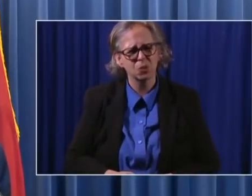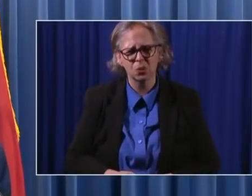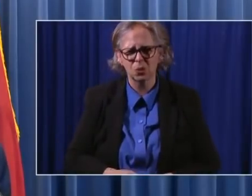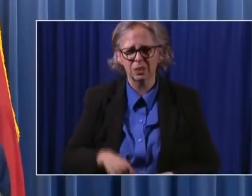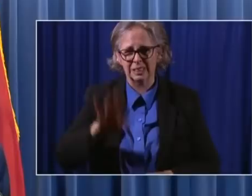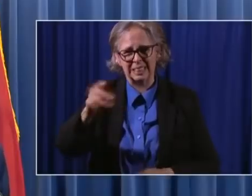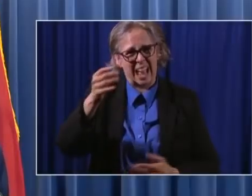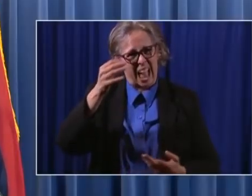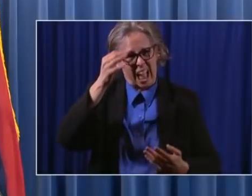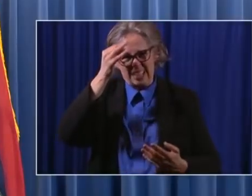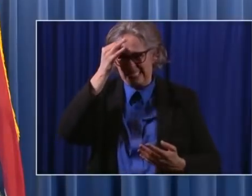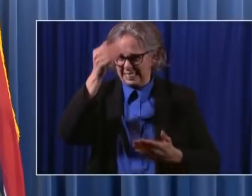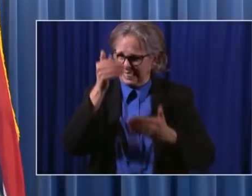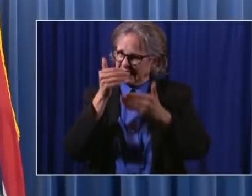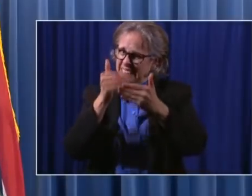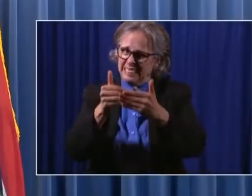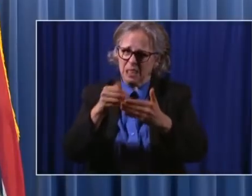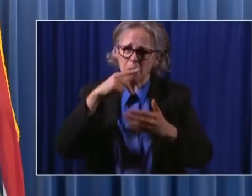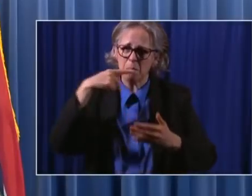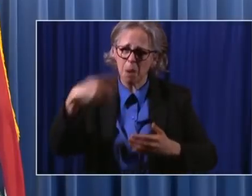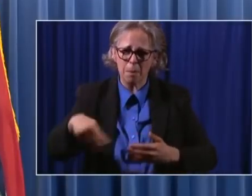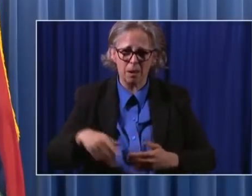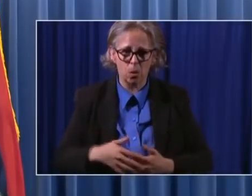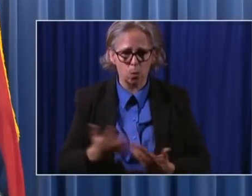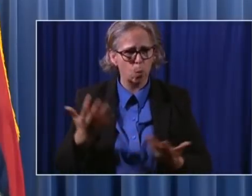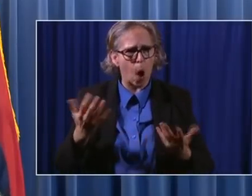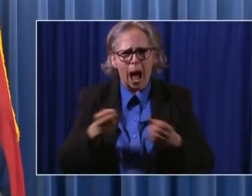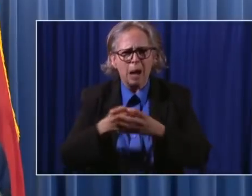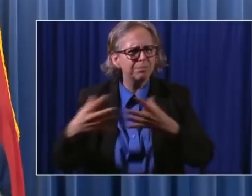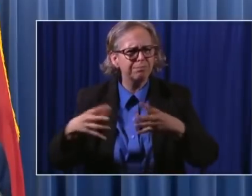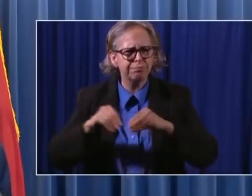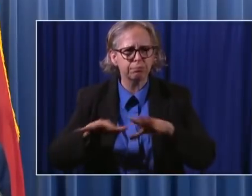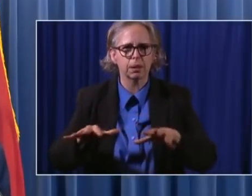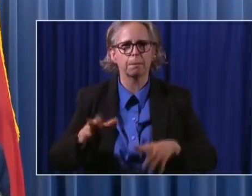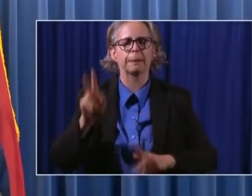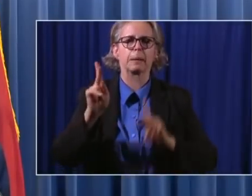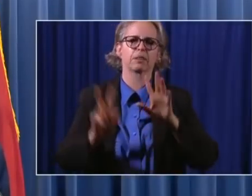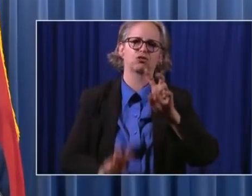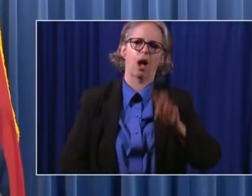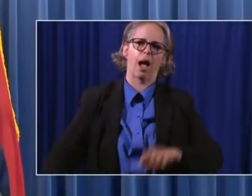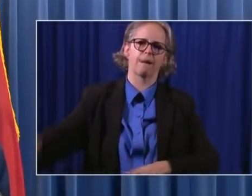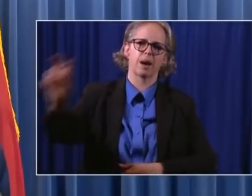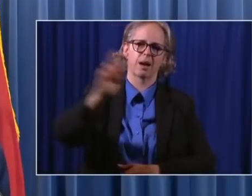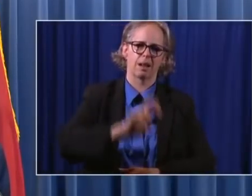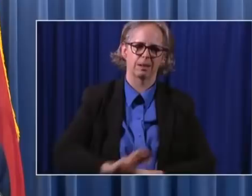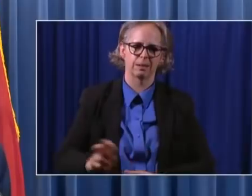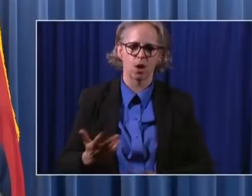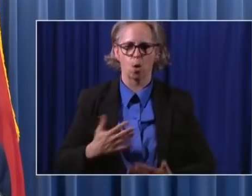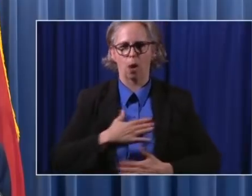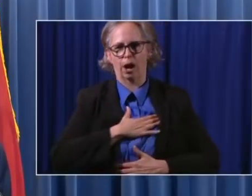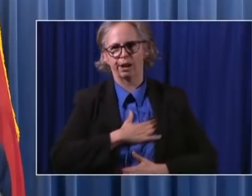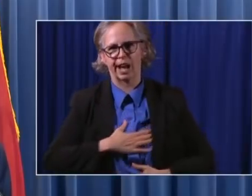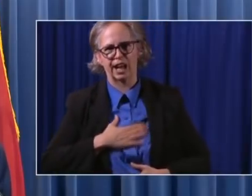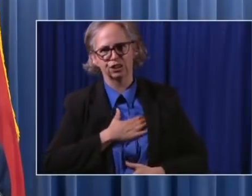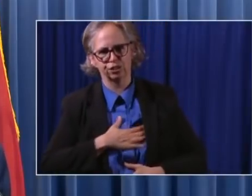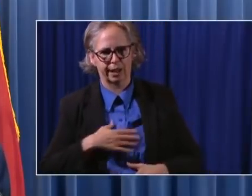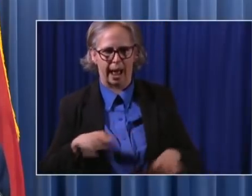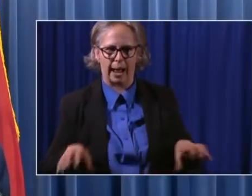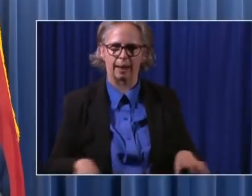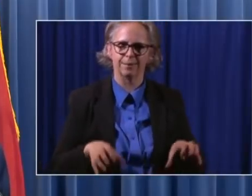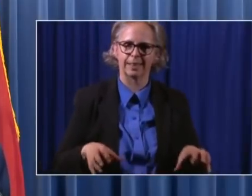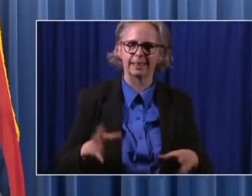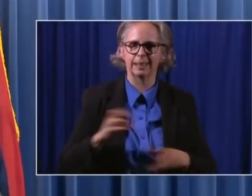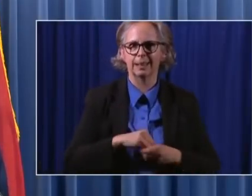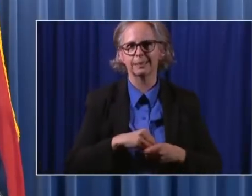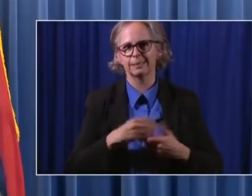being driven by out-of-town travel and recreational activities. It's critical that the residents of Cuyahoga County remain vigilant and do all they can to reduce